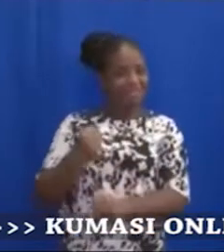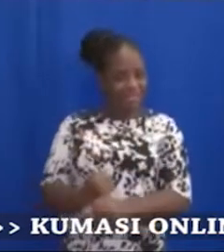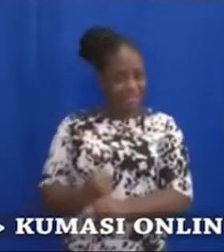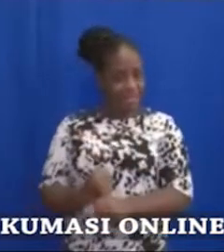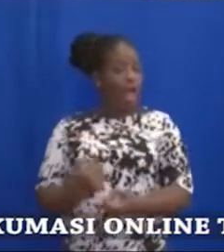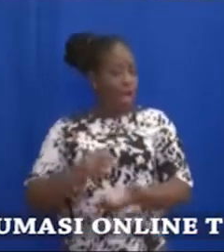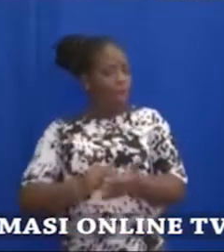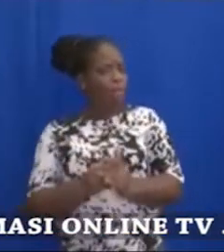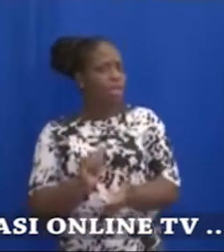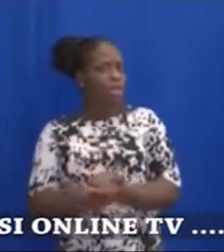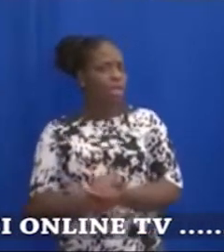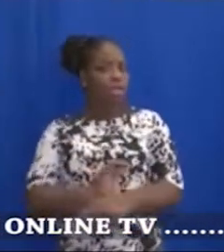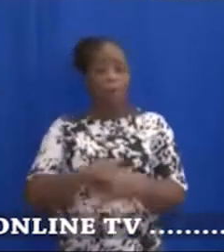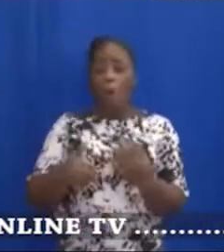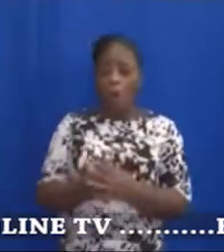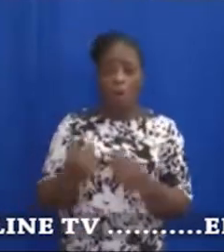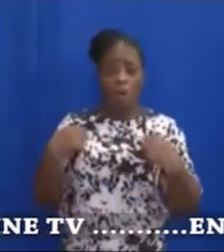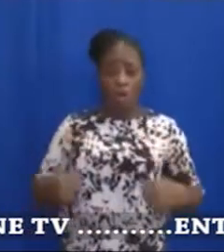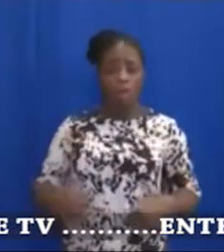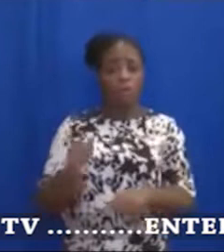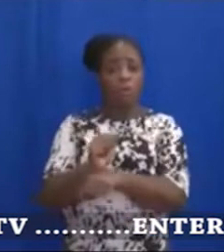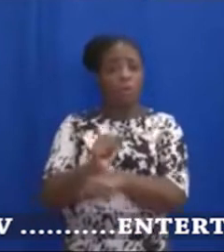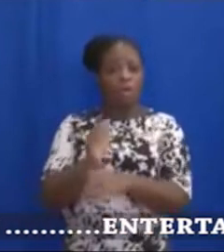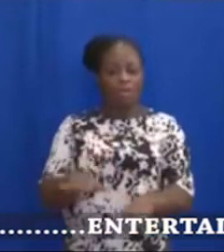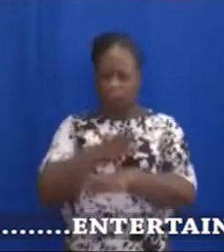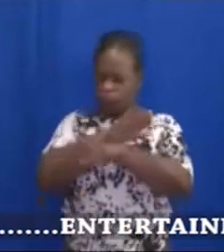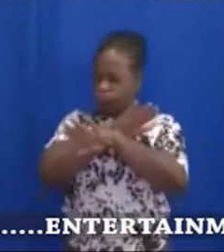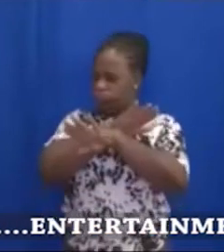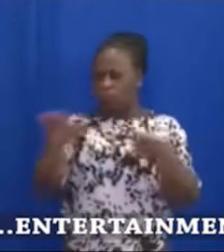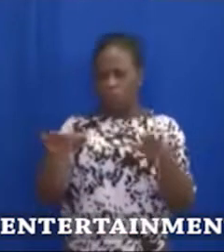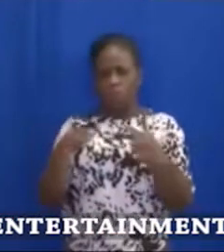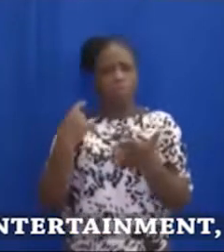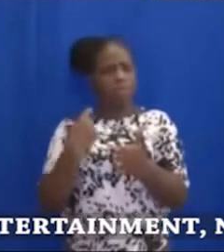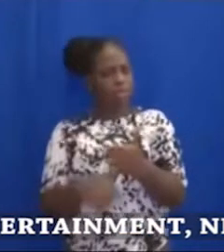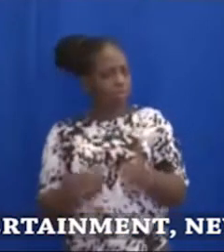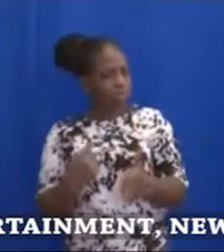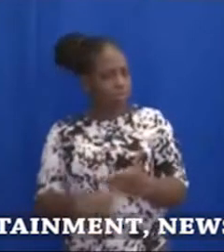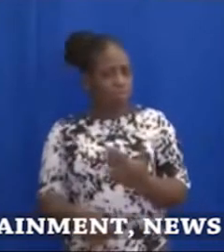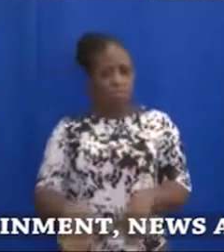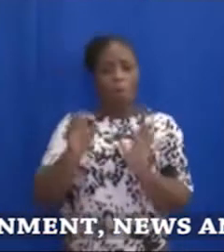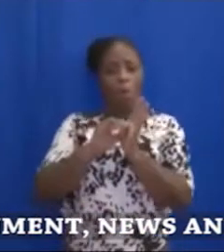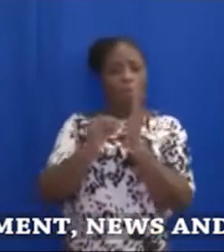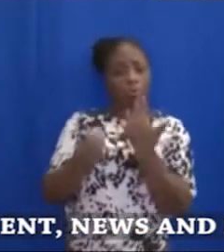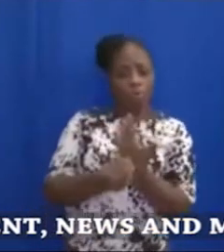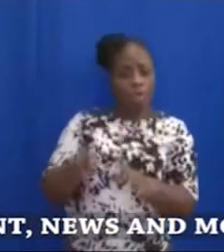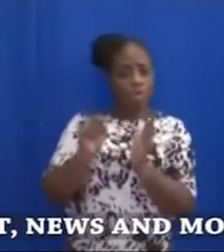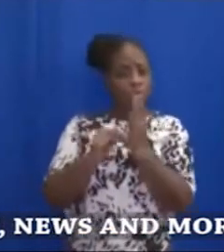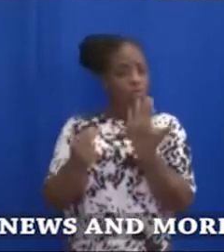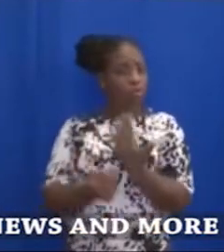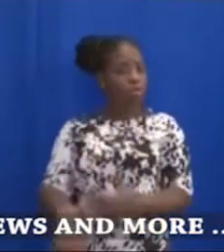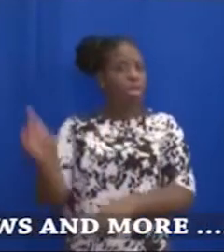workers will pay no income taxes for the months of October, November, and December.